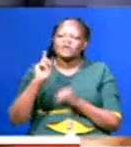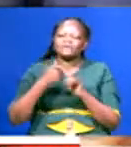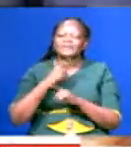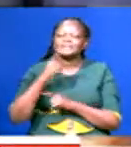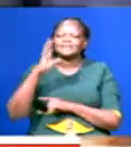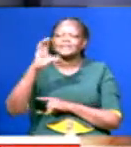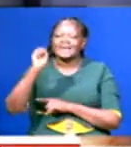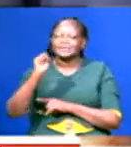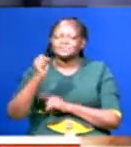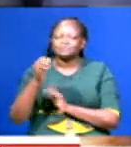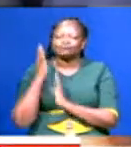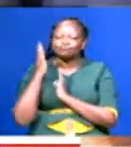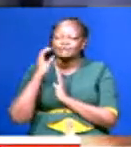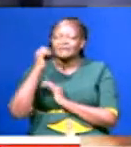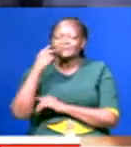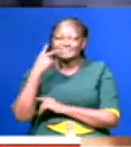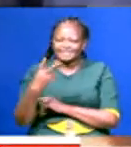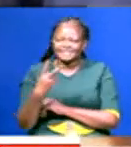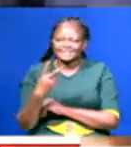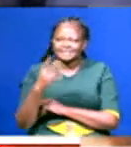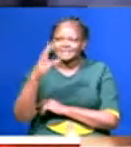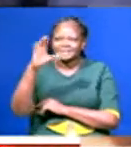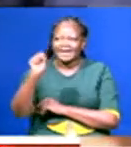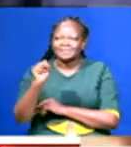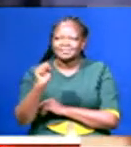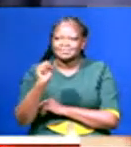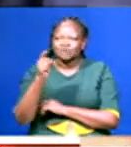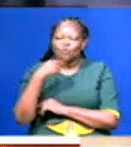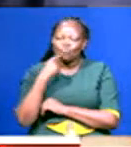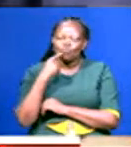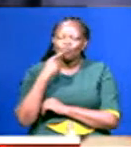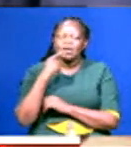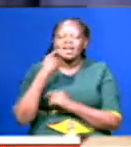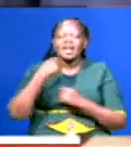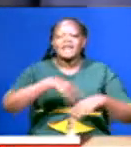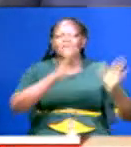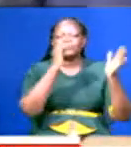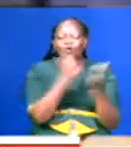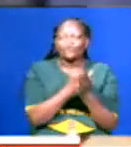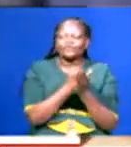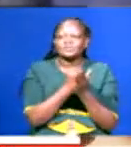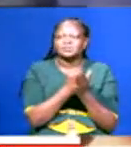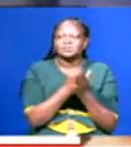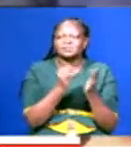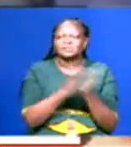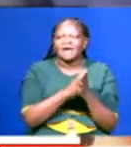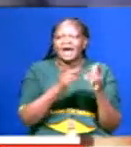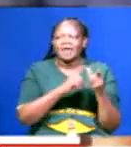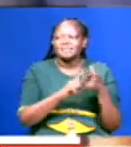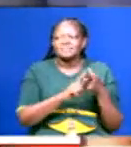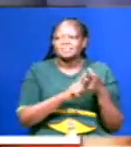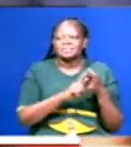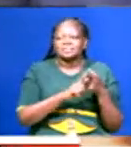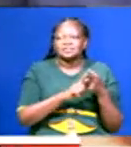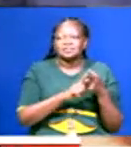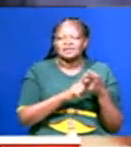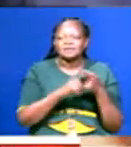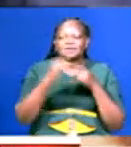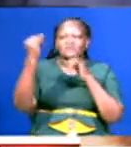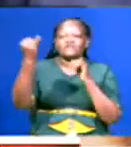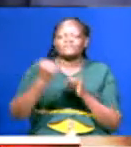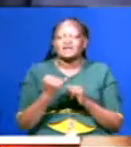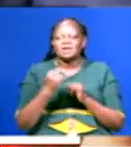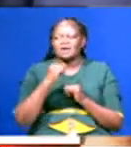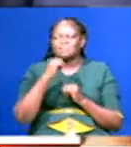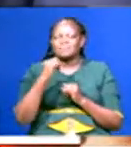I've never seen a CS who leaves office and then is summoned by junior officers